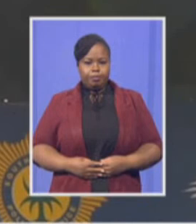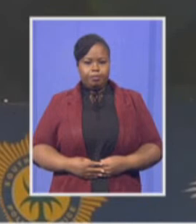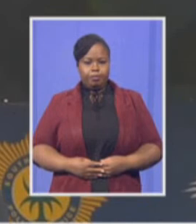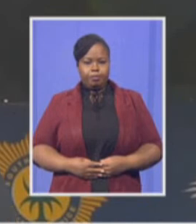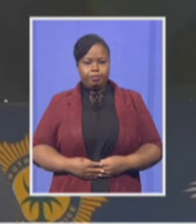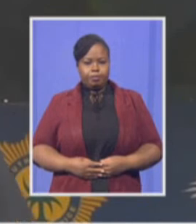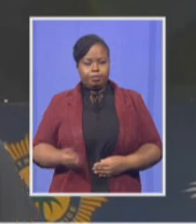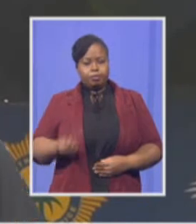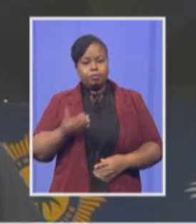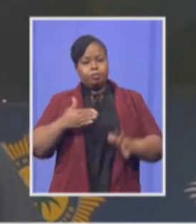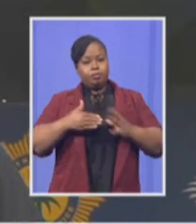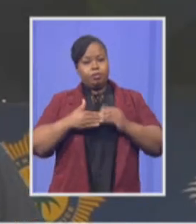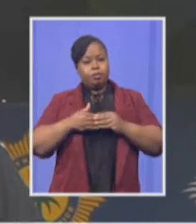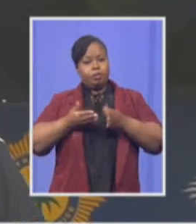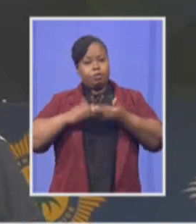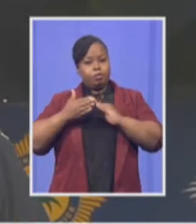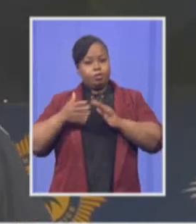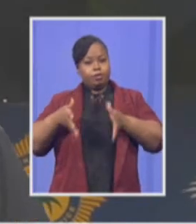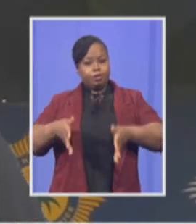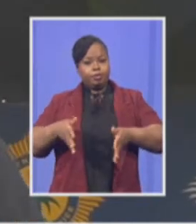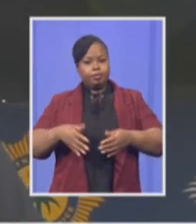to the members of the community.